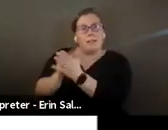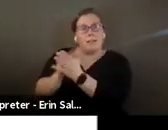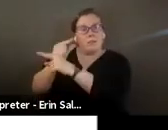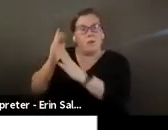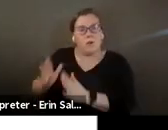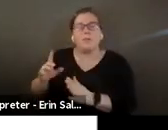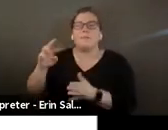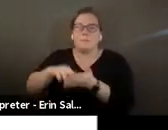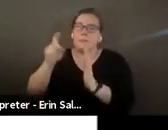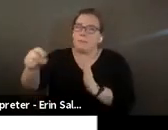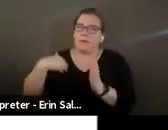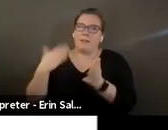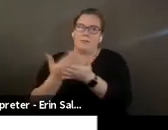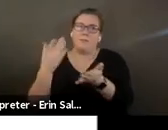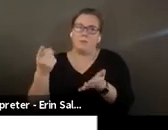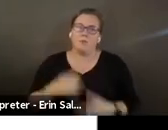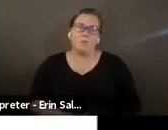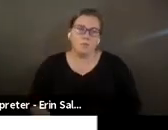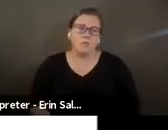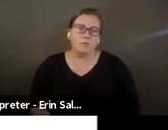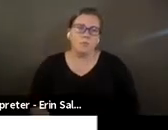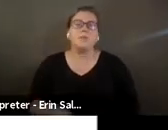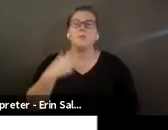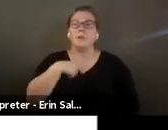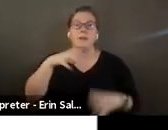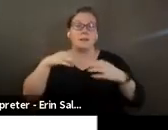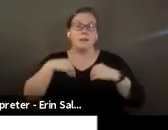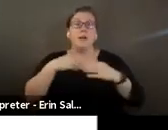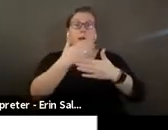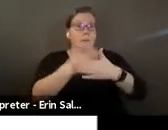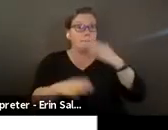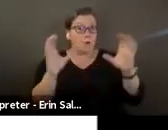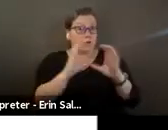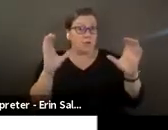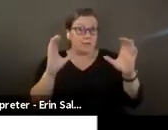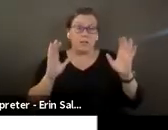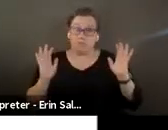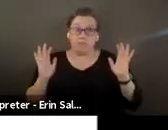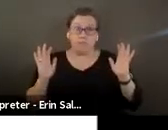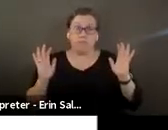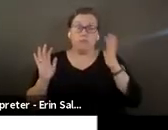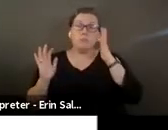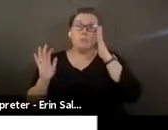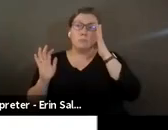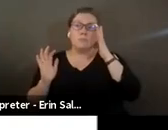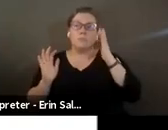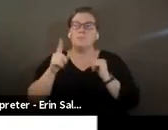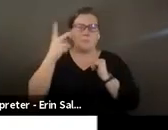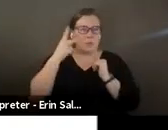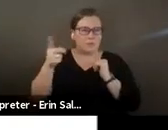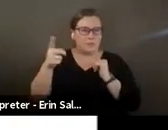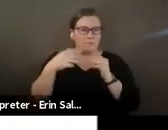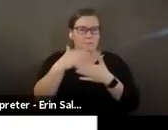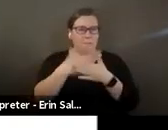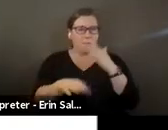shown. So what we can accept is a birth certificate. And on your screen, you see that